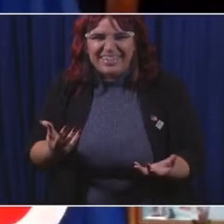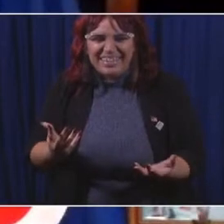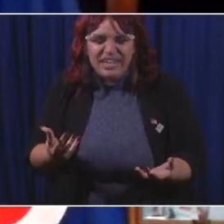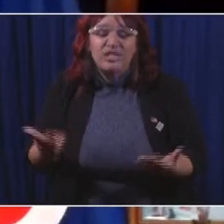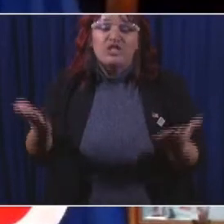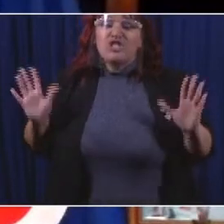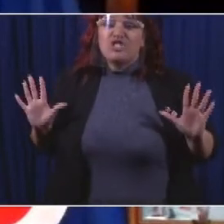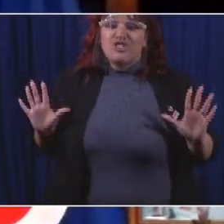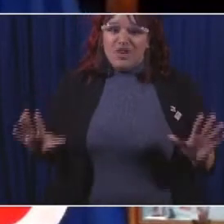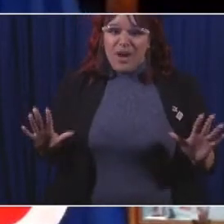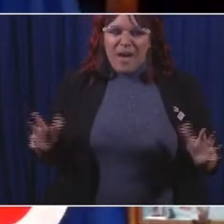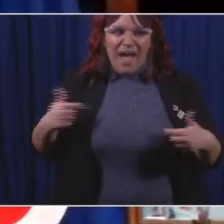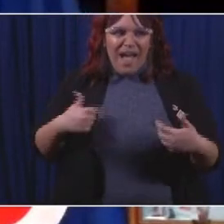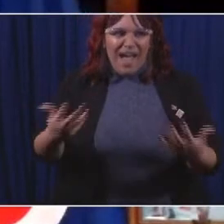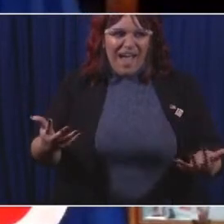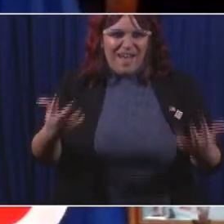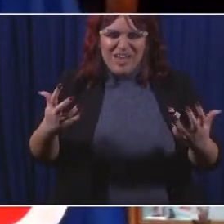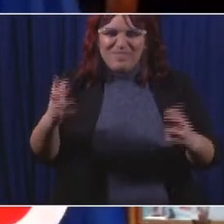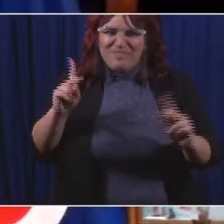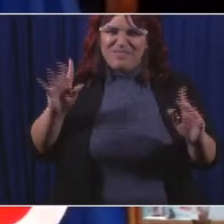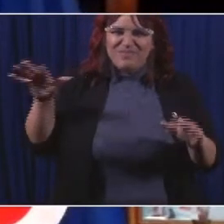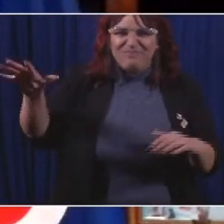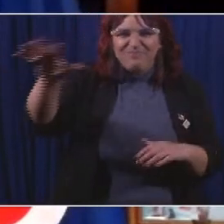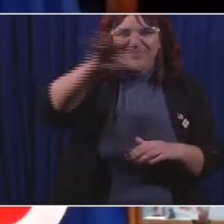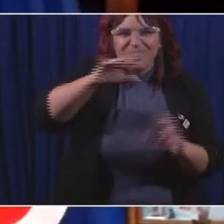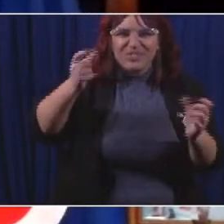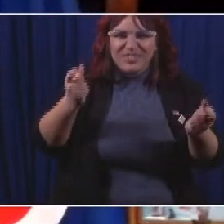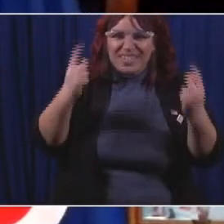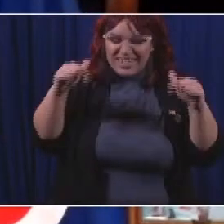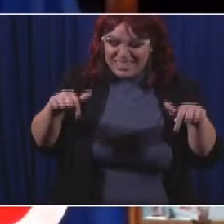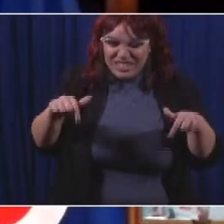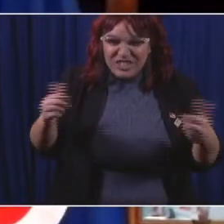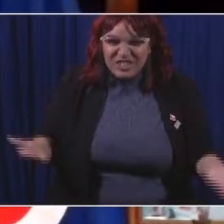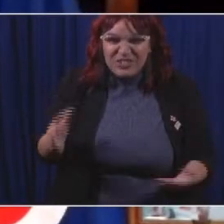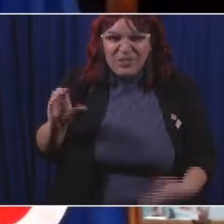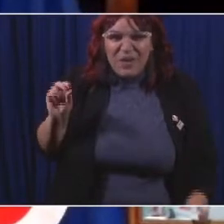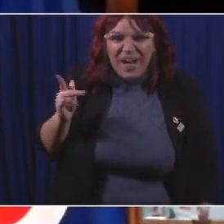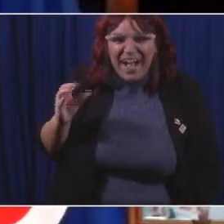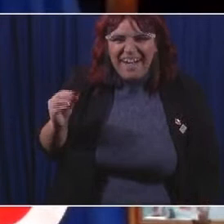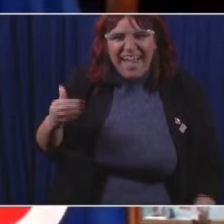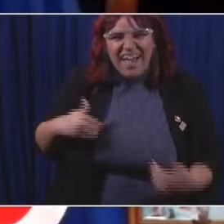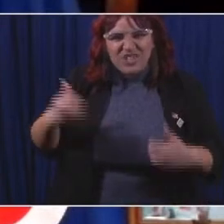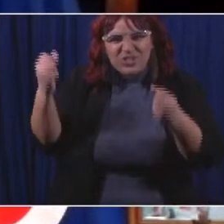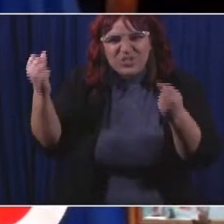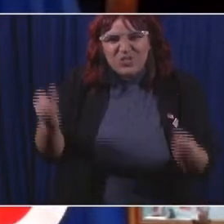great STEM education system in our state. We have the Ohio STEM Learning Network,